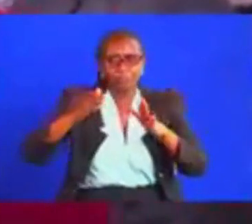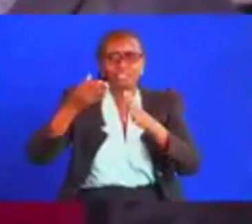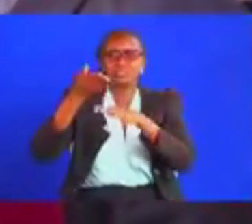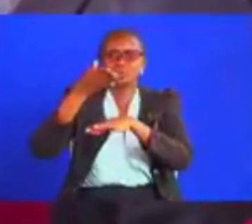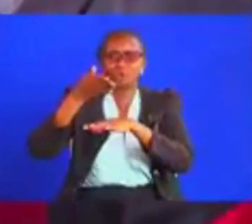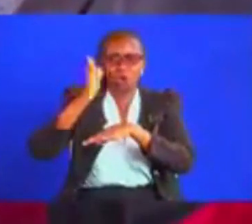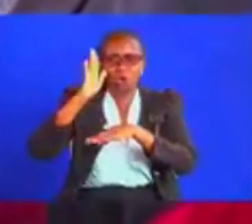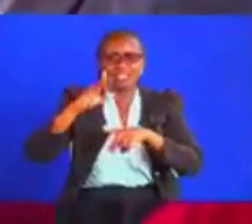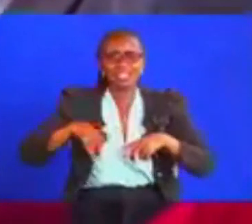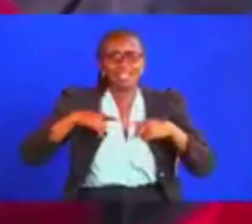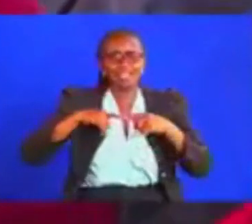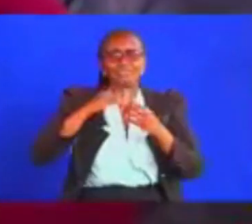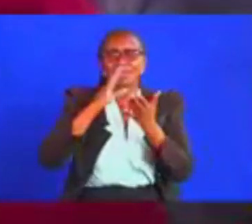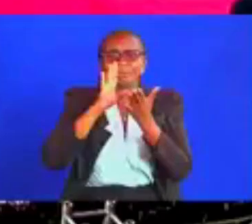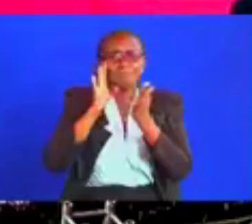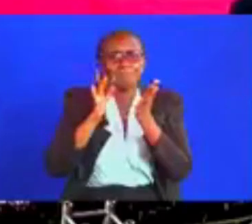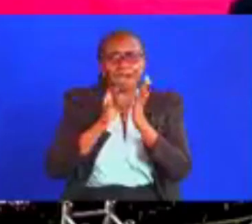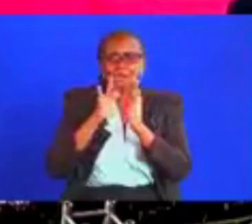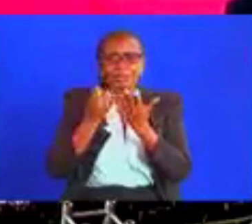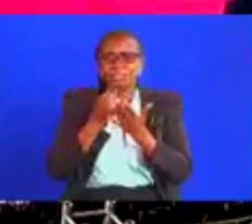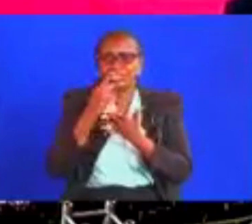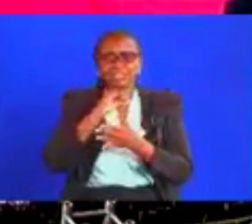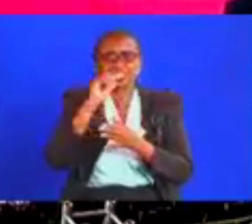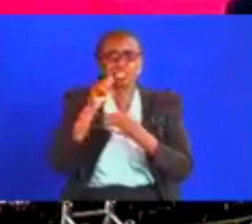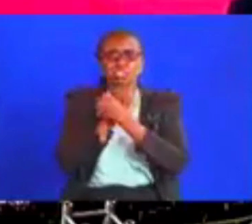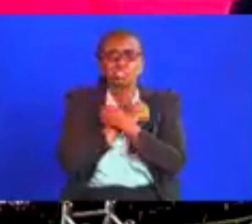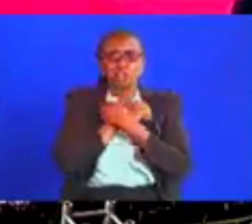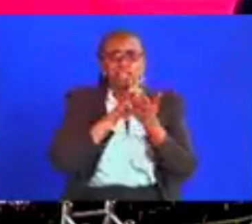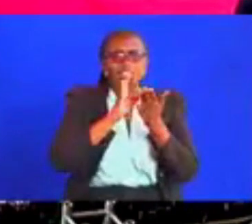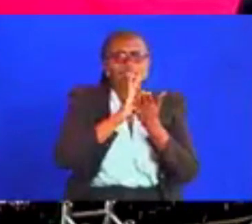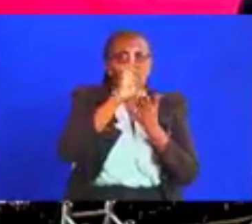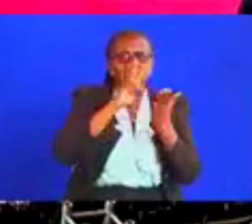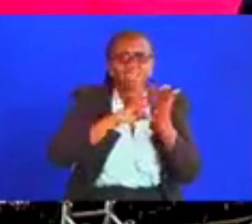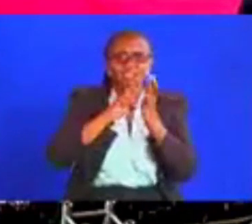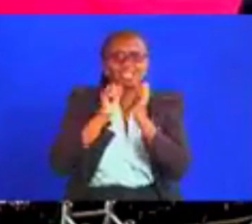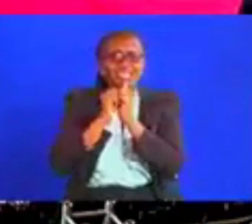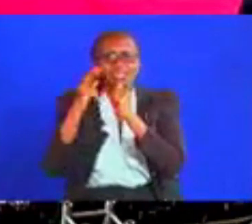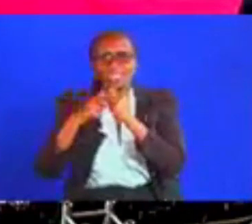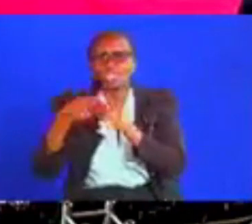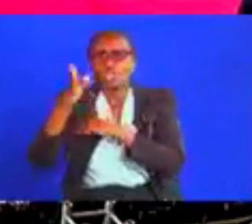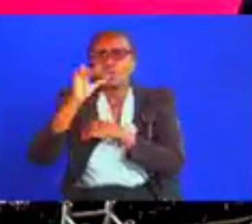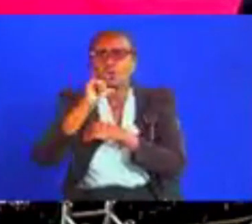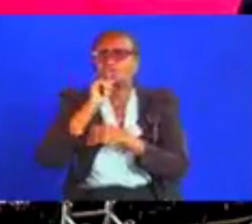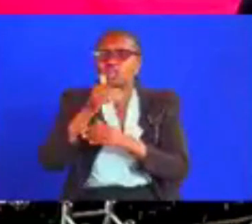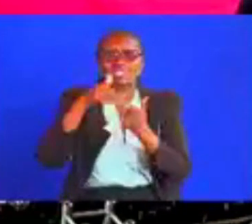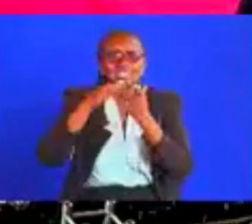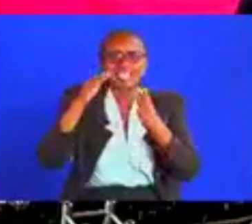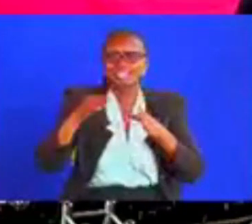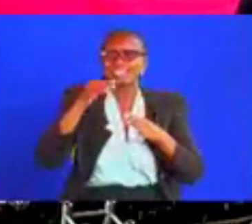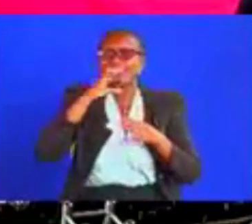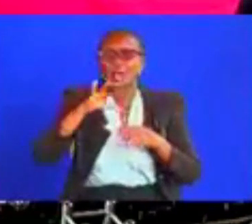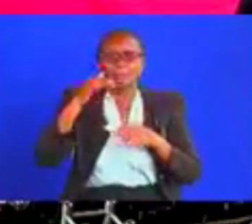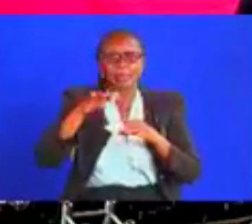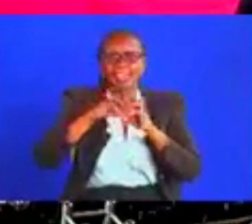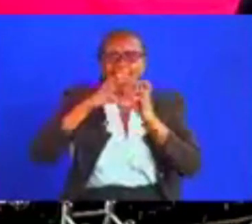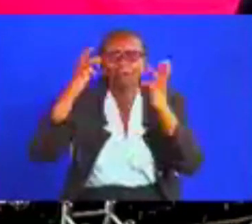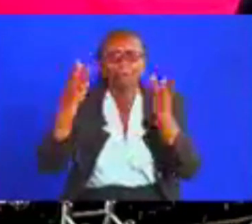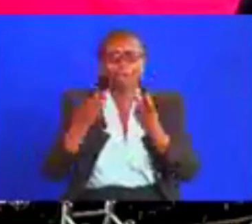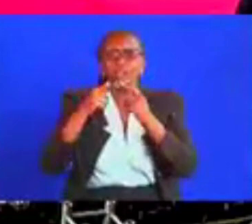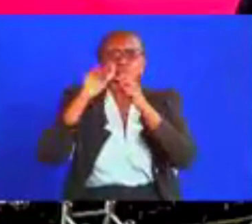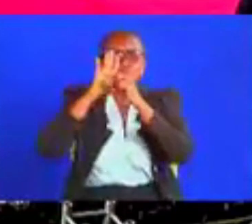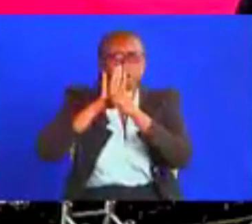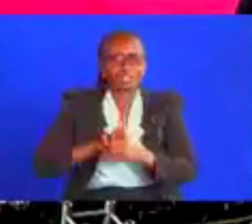in John 3:17 that God did not send his son to the world to condemn the world, but that the world through